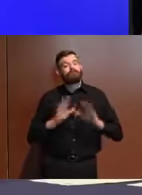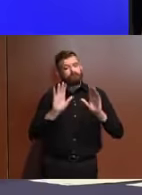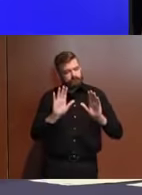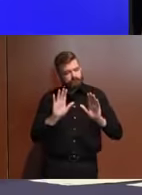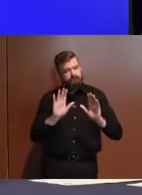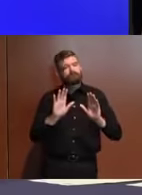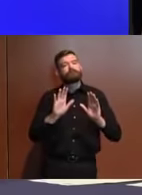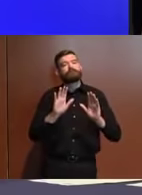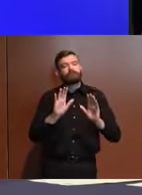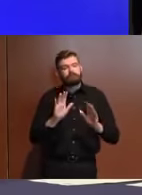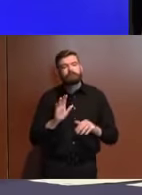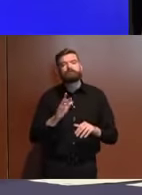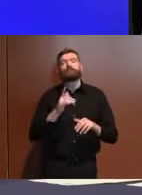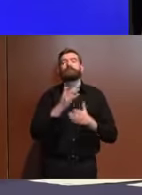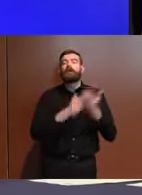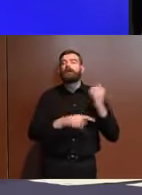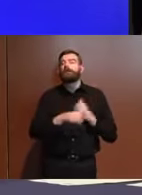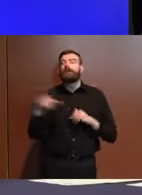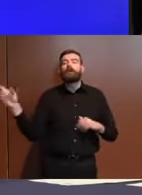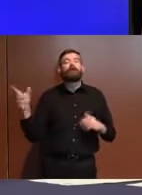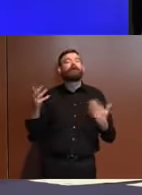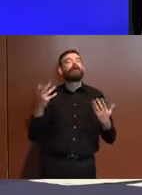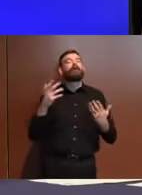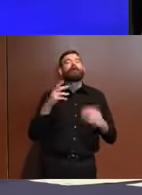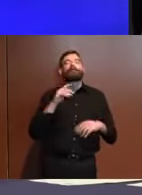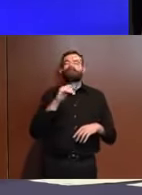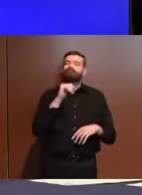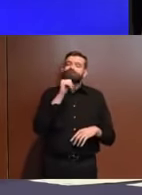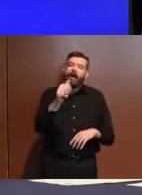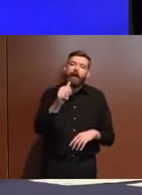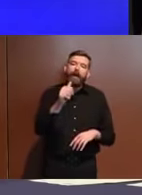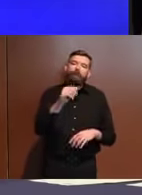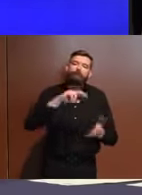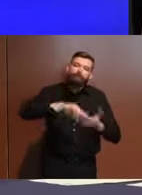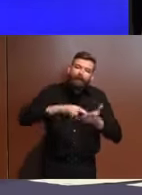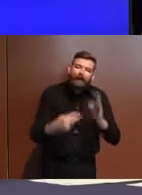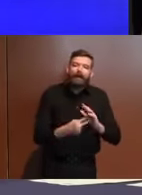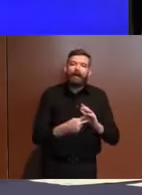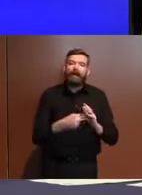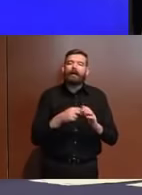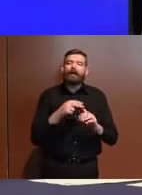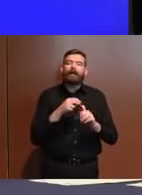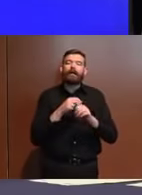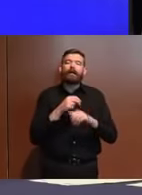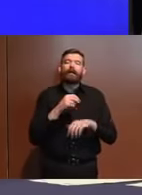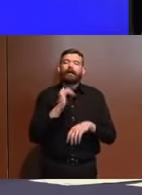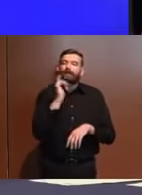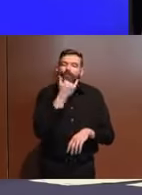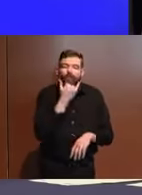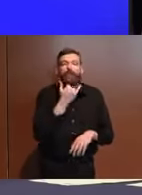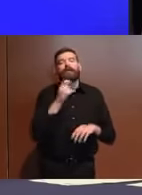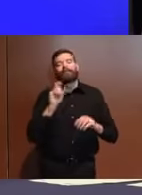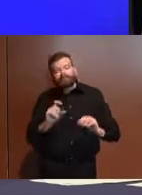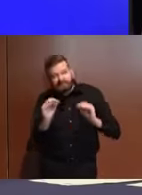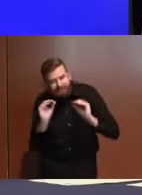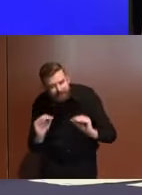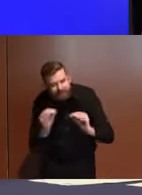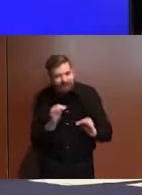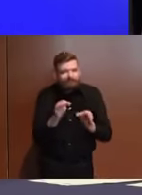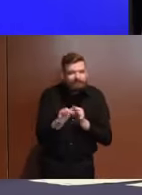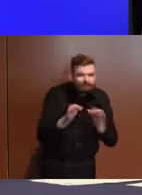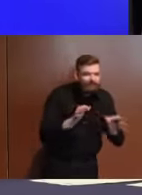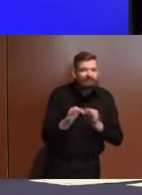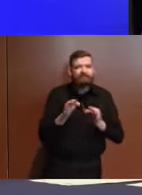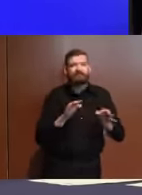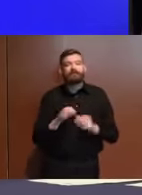0 very quickly. And then lastly, this last point that Pat brings up, we cannot tolerate one